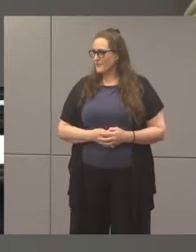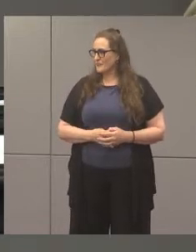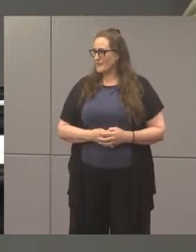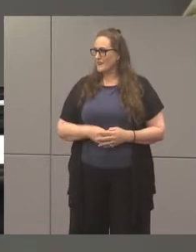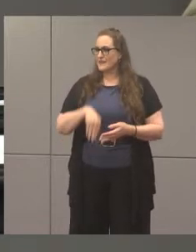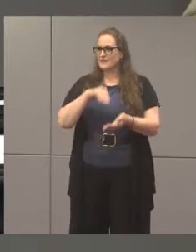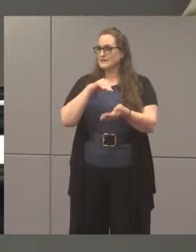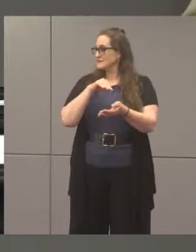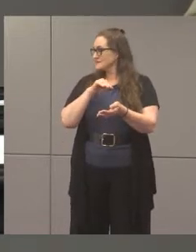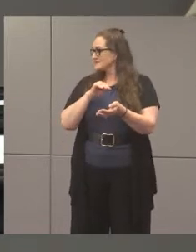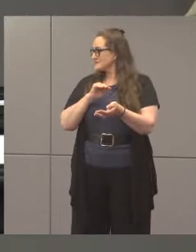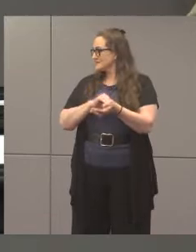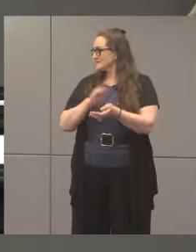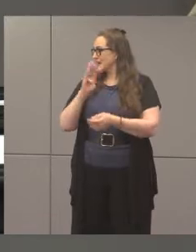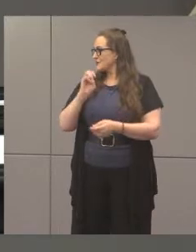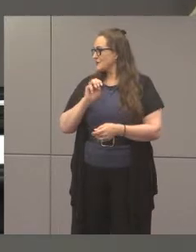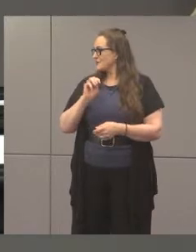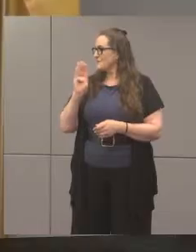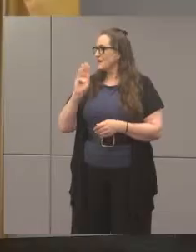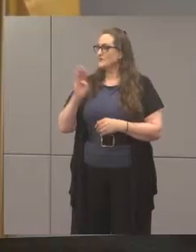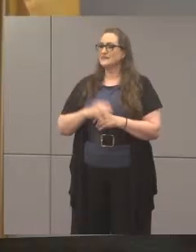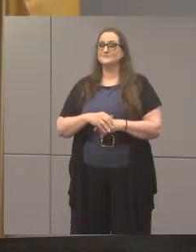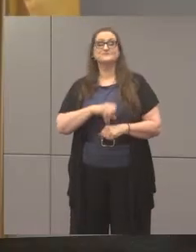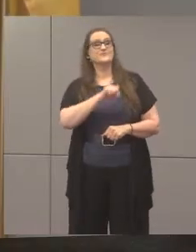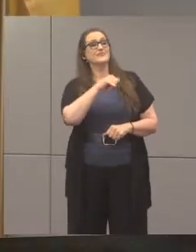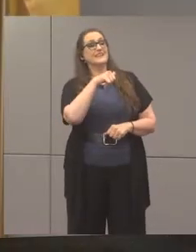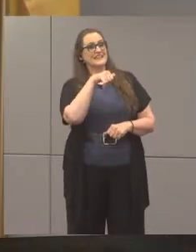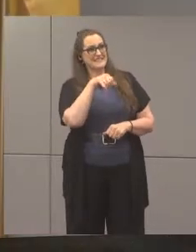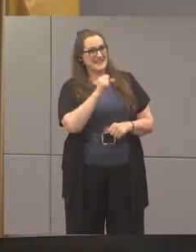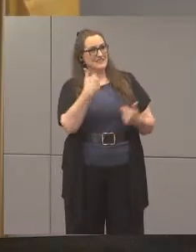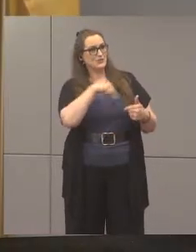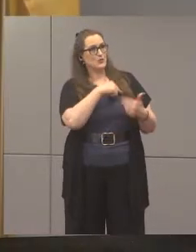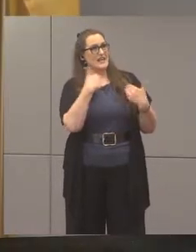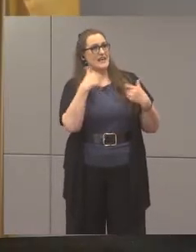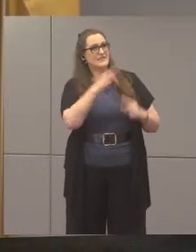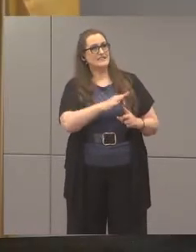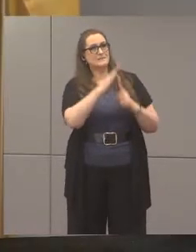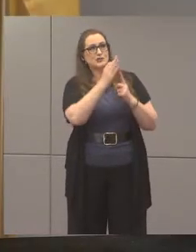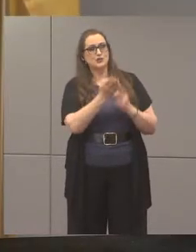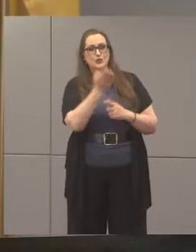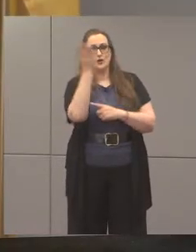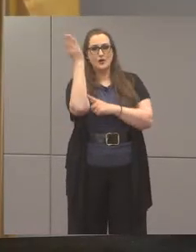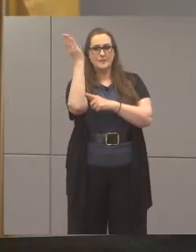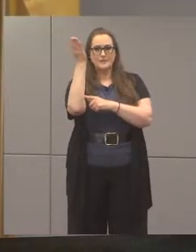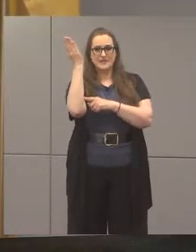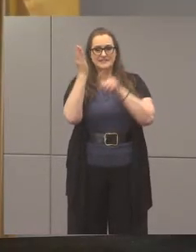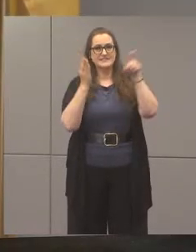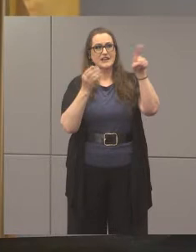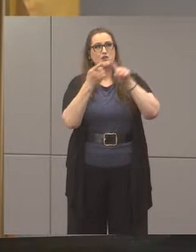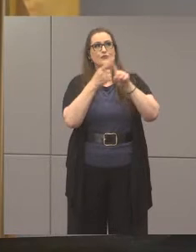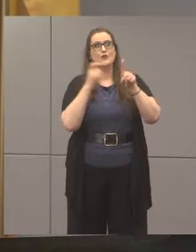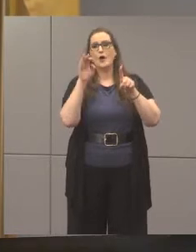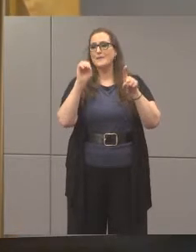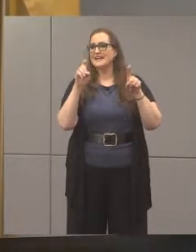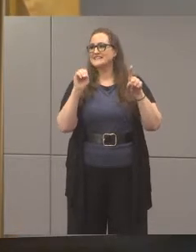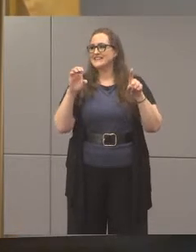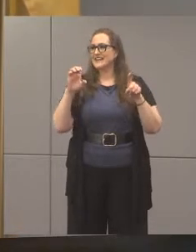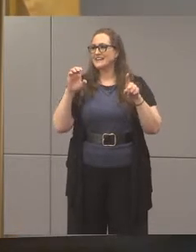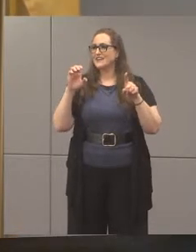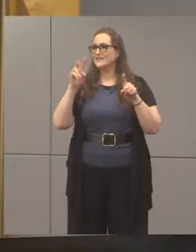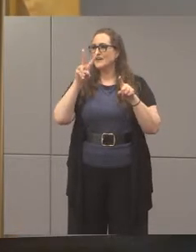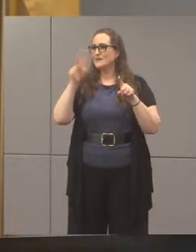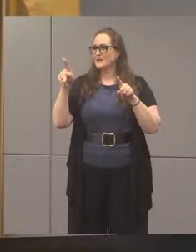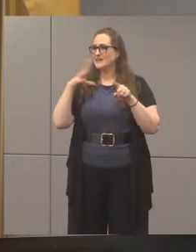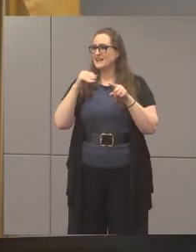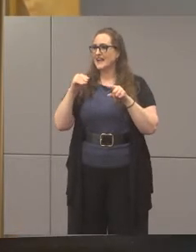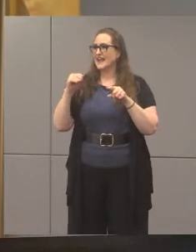Dr. Beverly? Yes, we have a special presentation from the Executive Vice President and